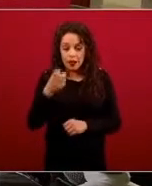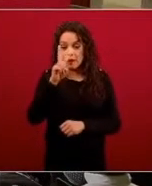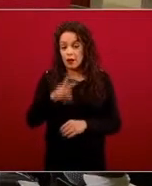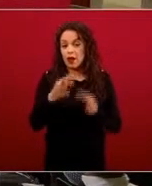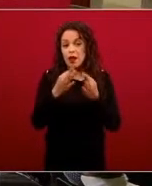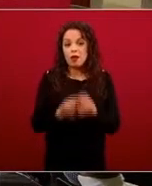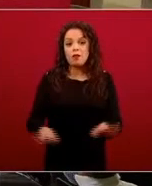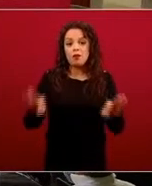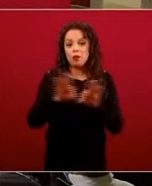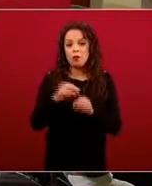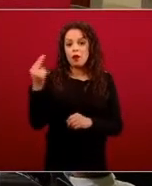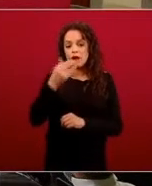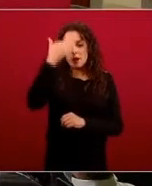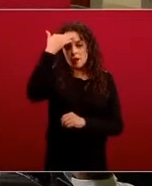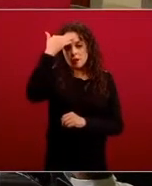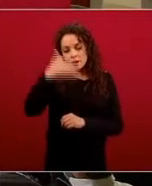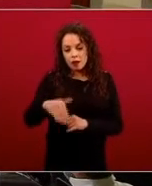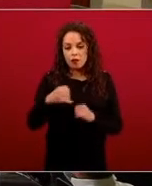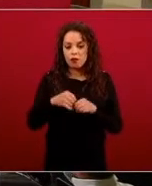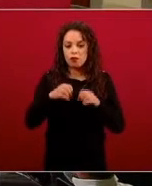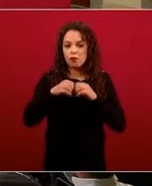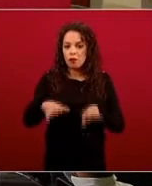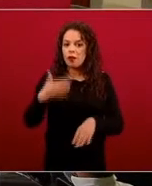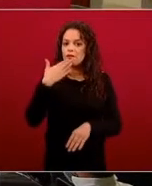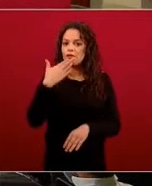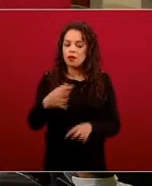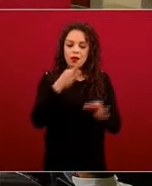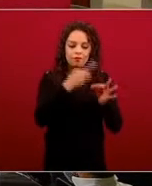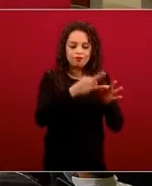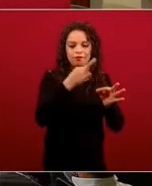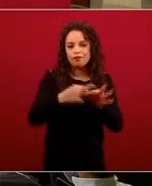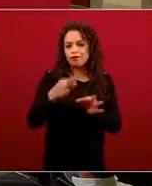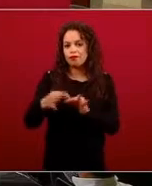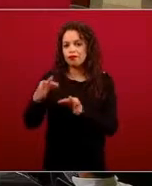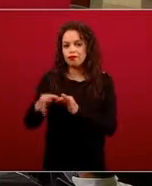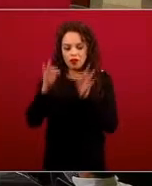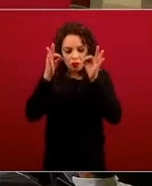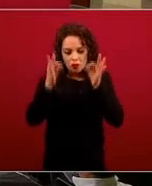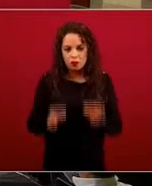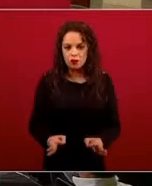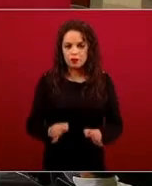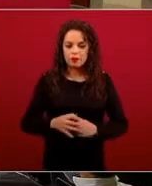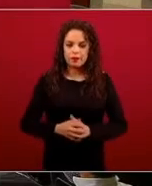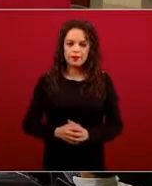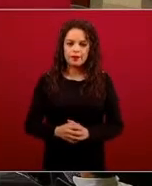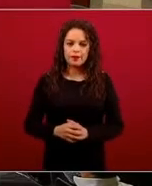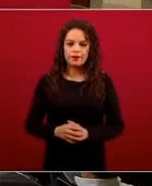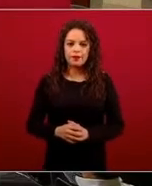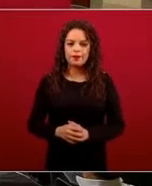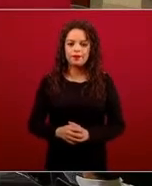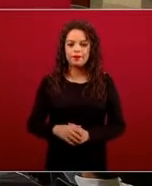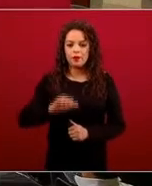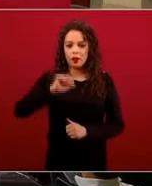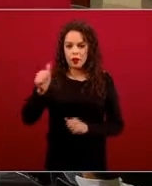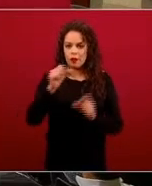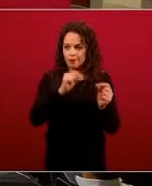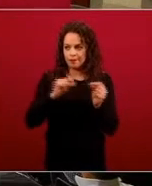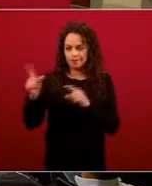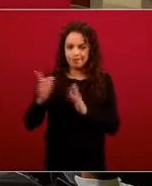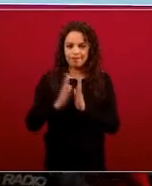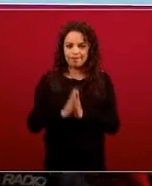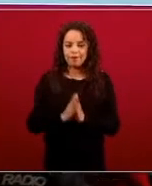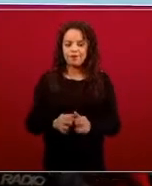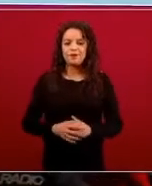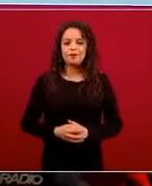la información. Just gave us some very important information that shows there. Hemos